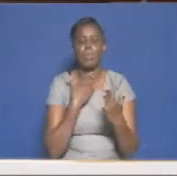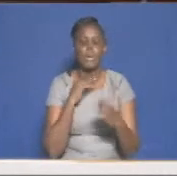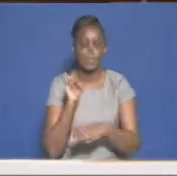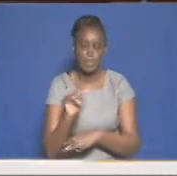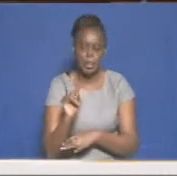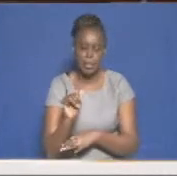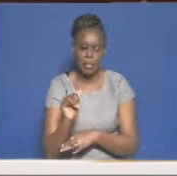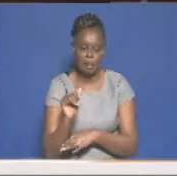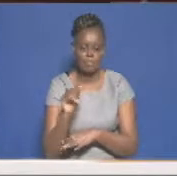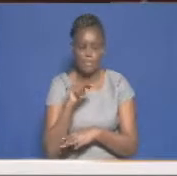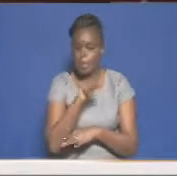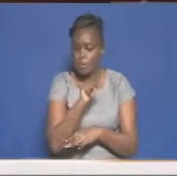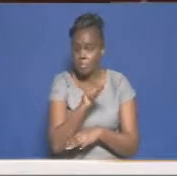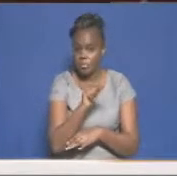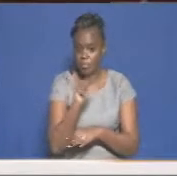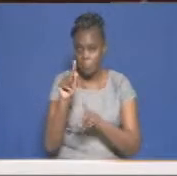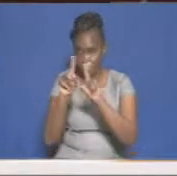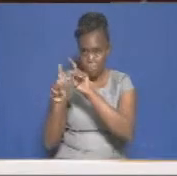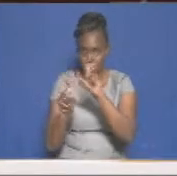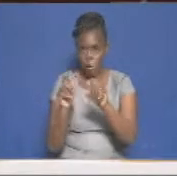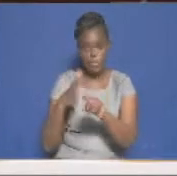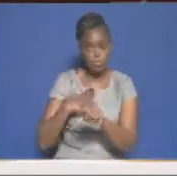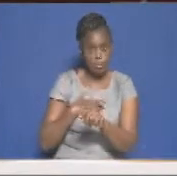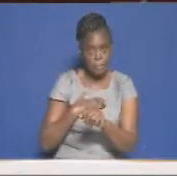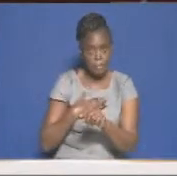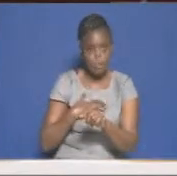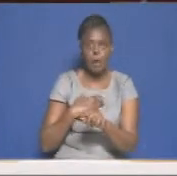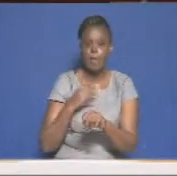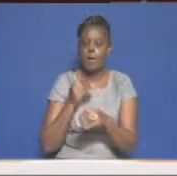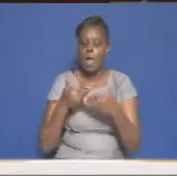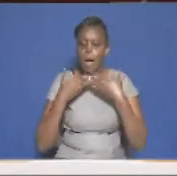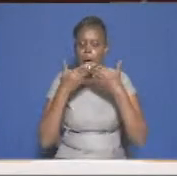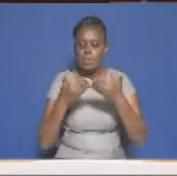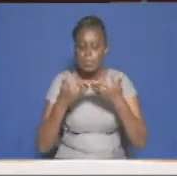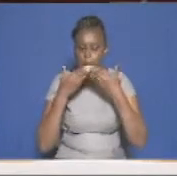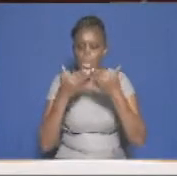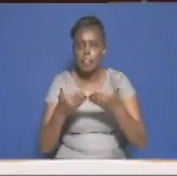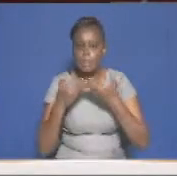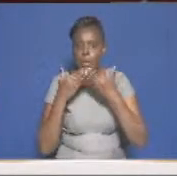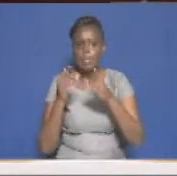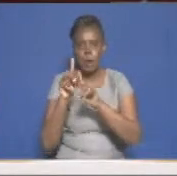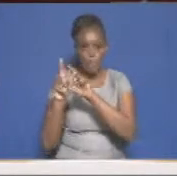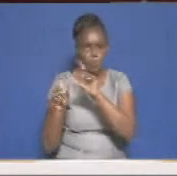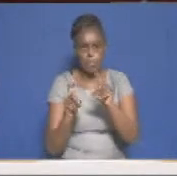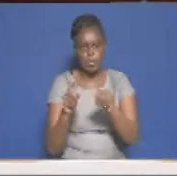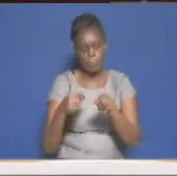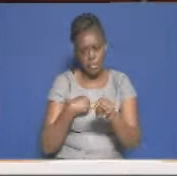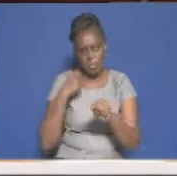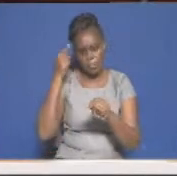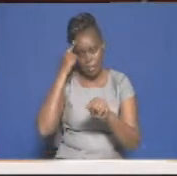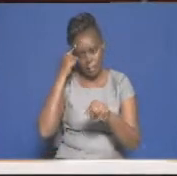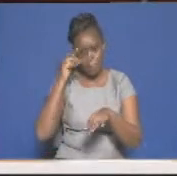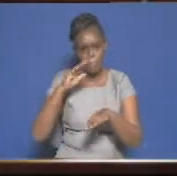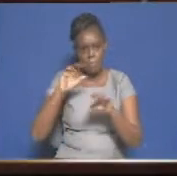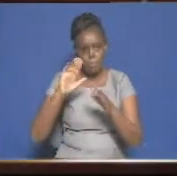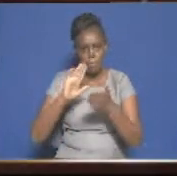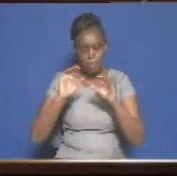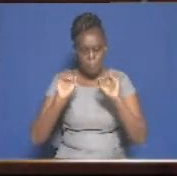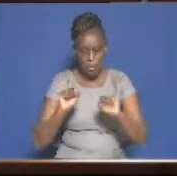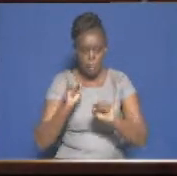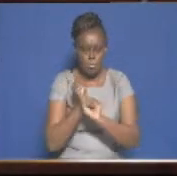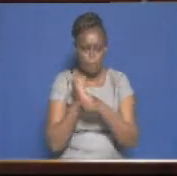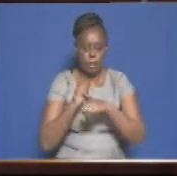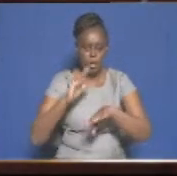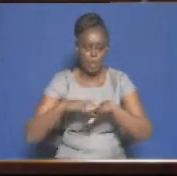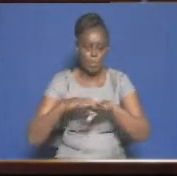me a few questions, and I answered those questions. He told me, I think you can be a good politician. So